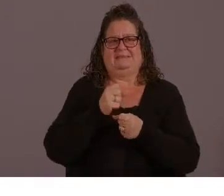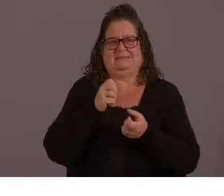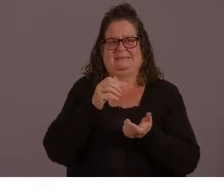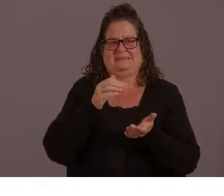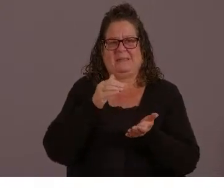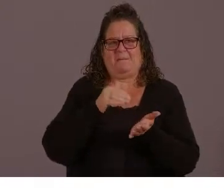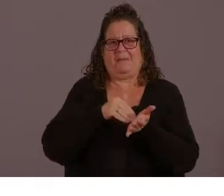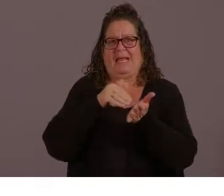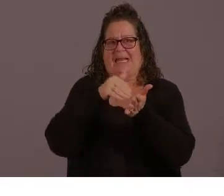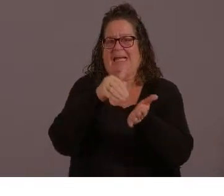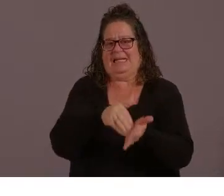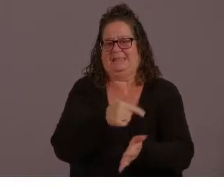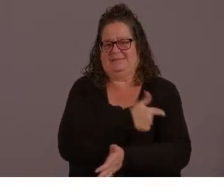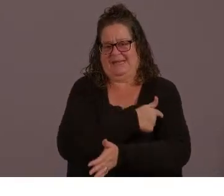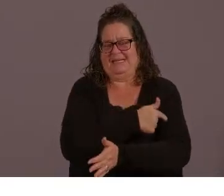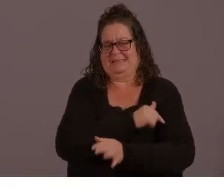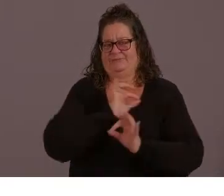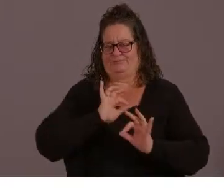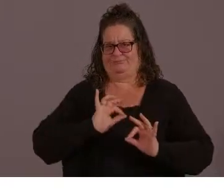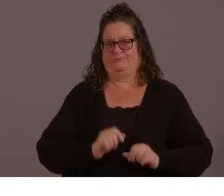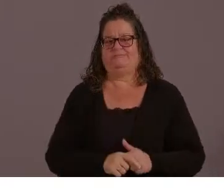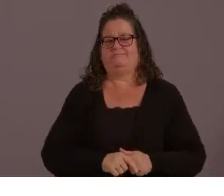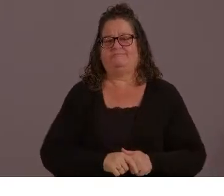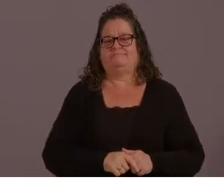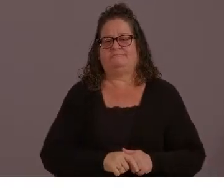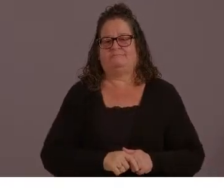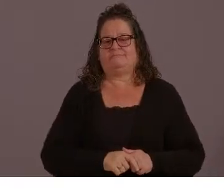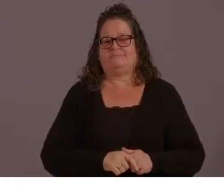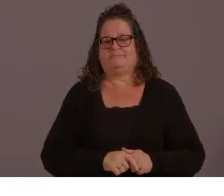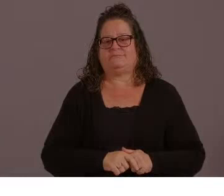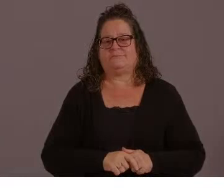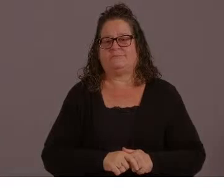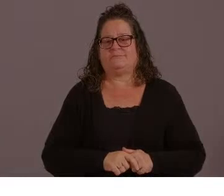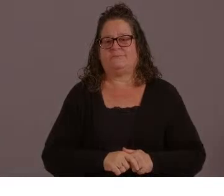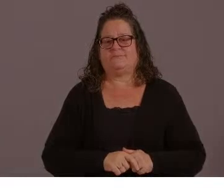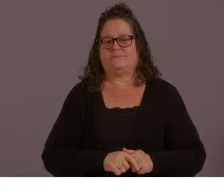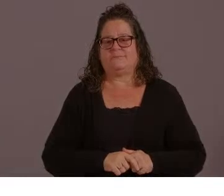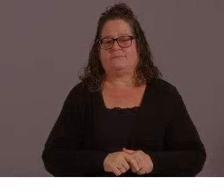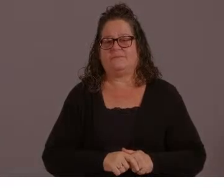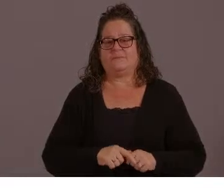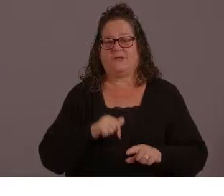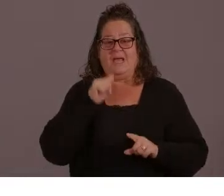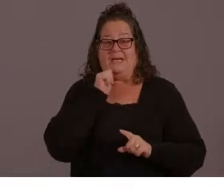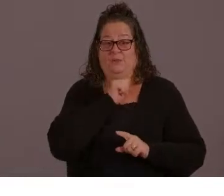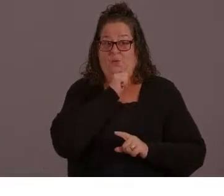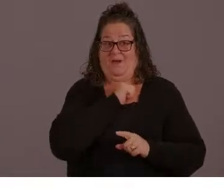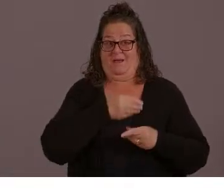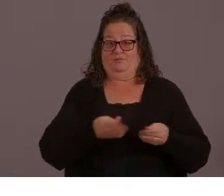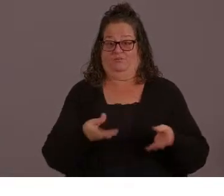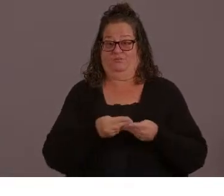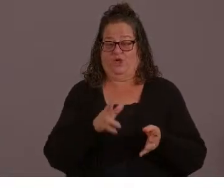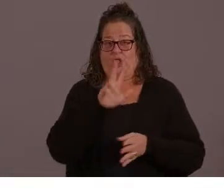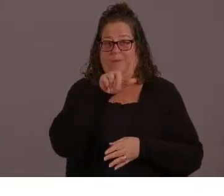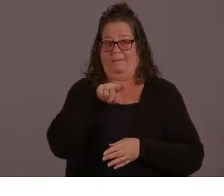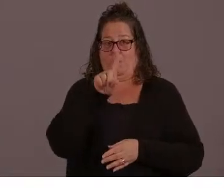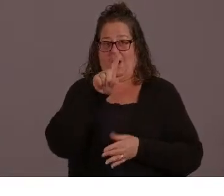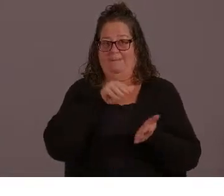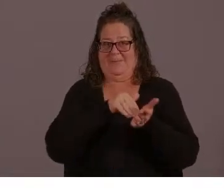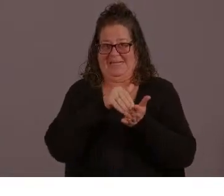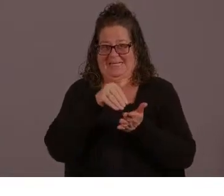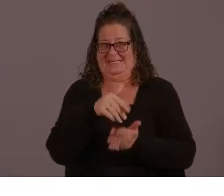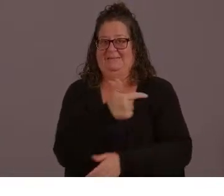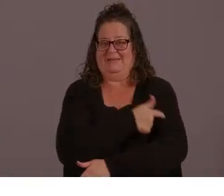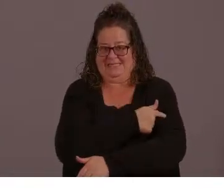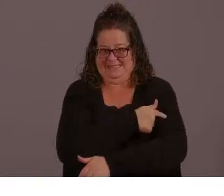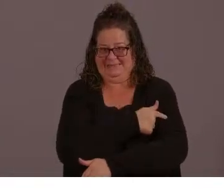And in Arizona, we've administered over 3.1 million doses, and we're almost at the 2 million